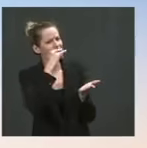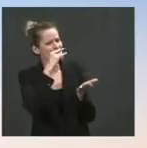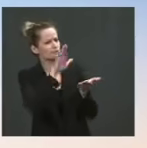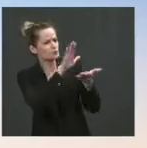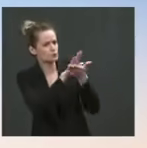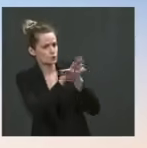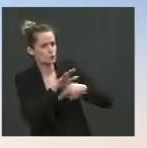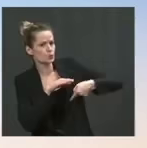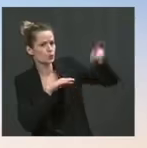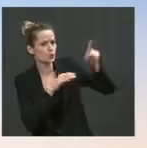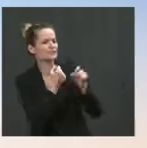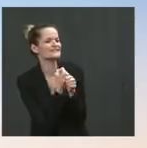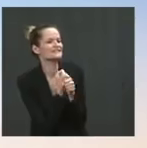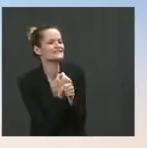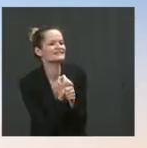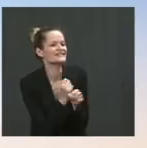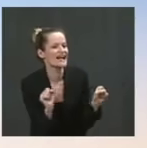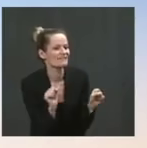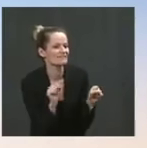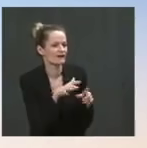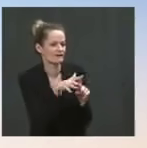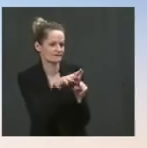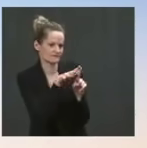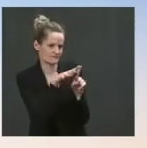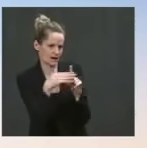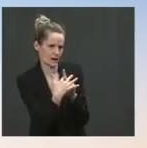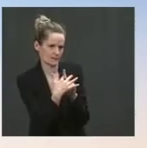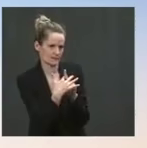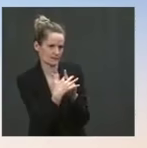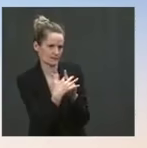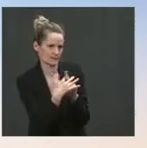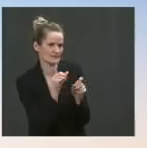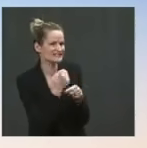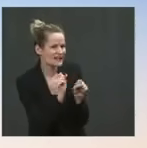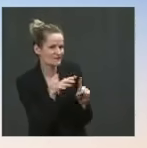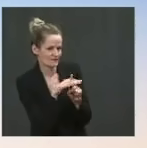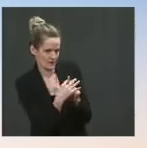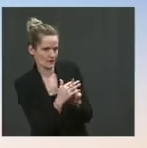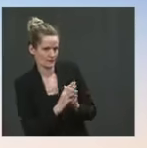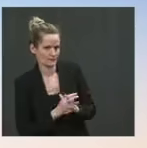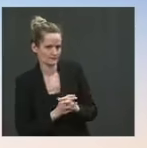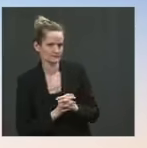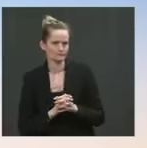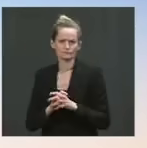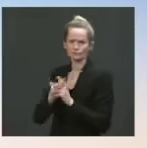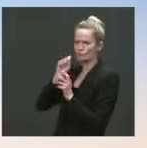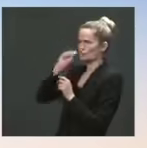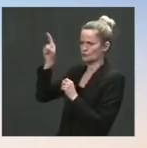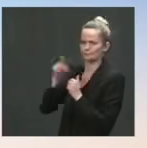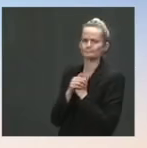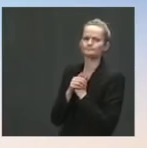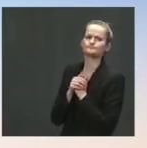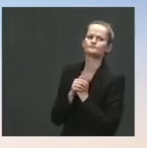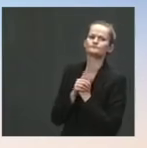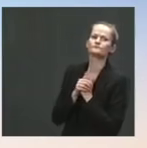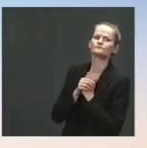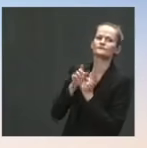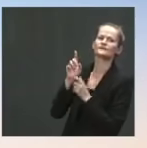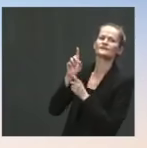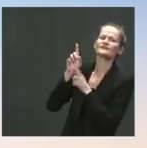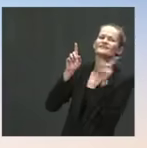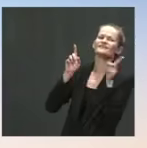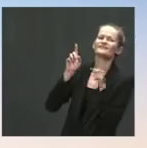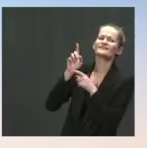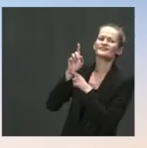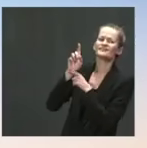be too much to ask. He says that his concern is about harmful emotional, academic, and